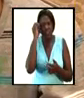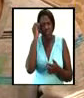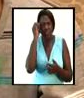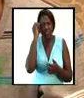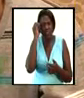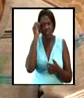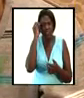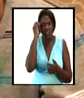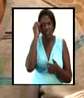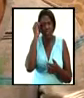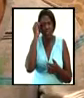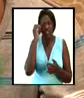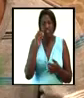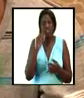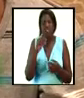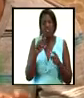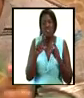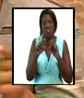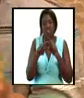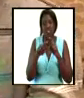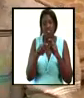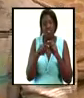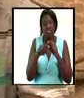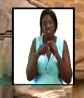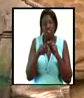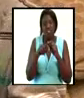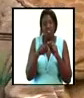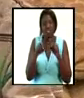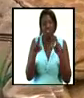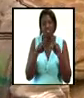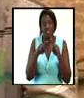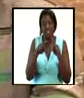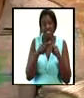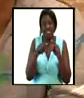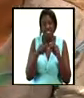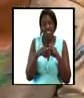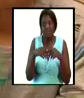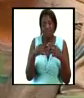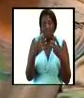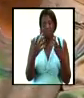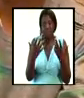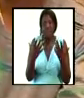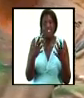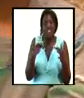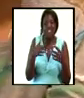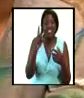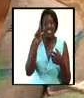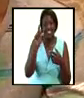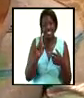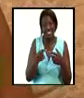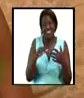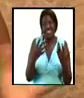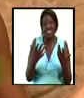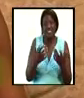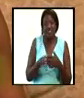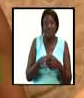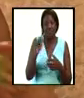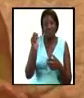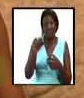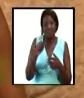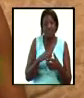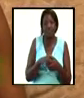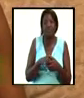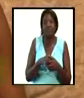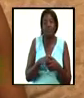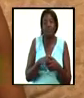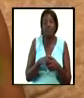that exclamations are followed by exclamation mark exclamations. Good. You're on a roll now. Yes,